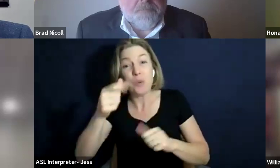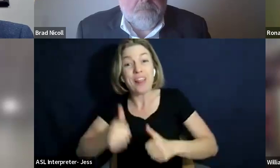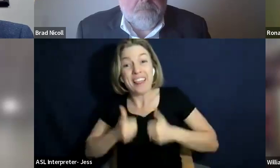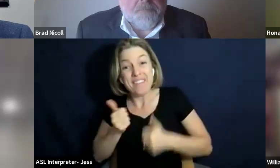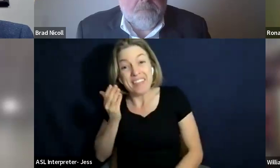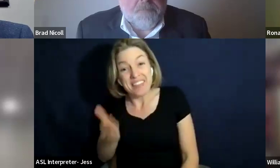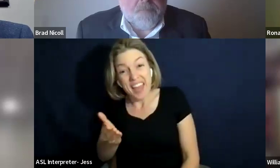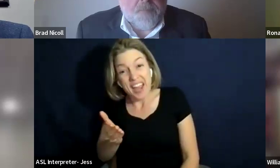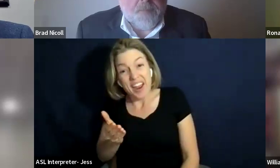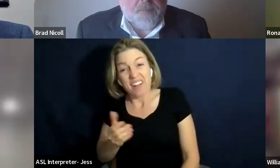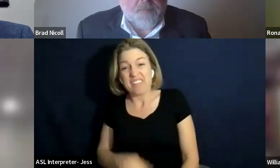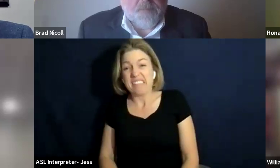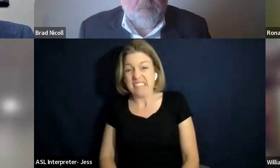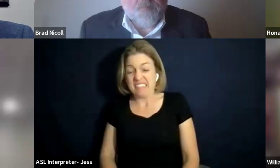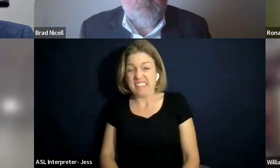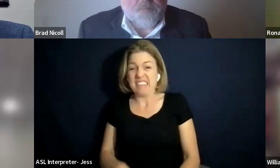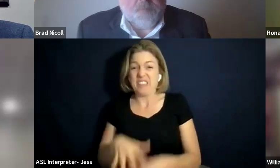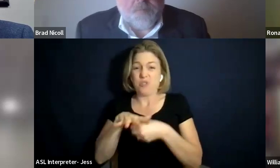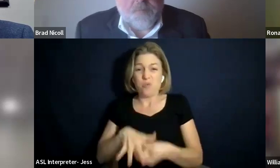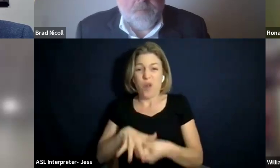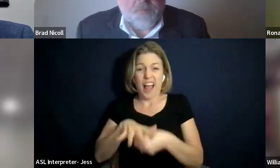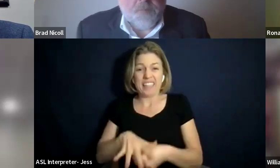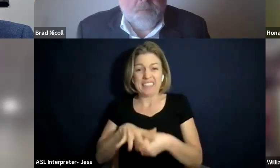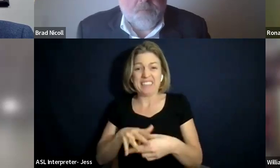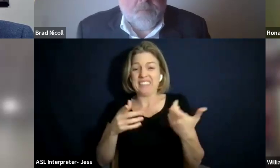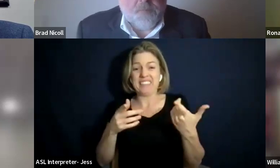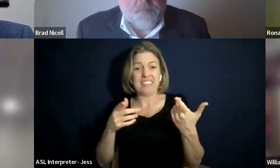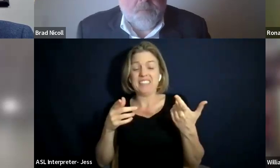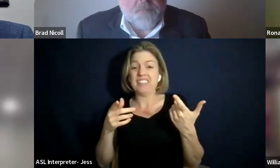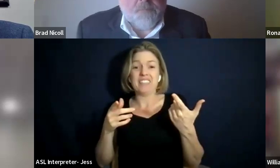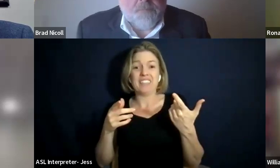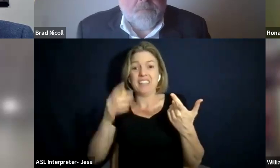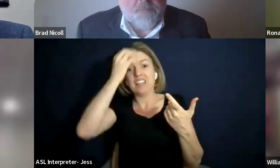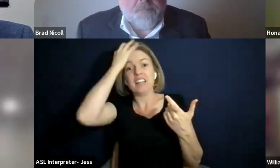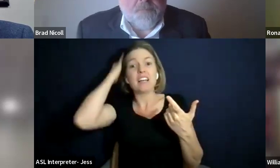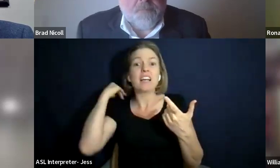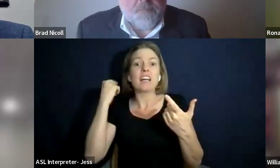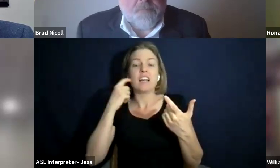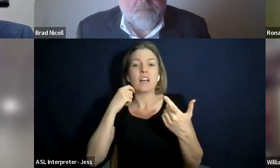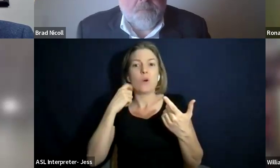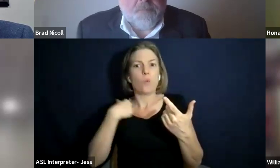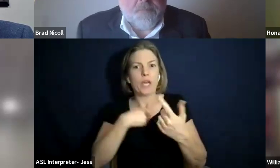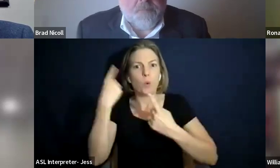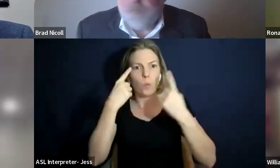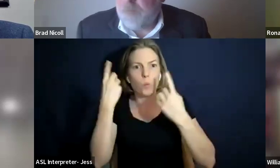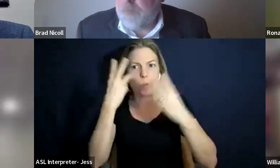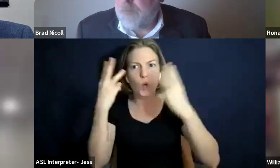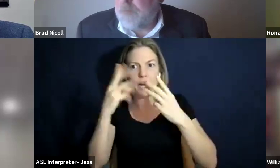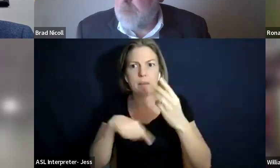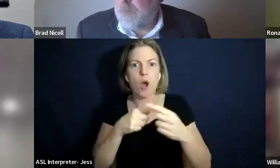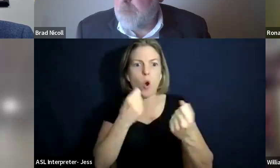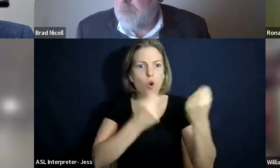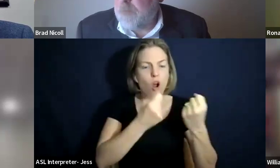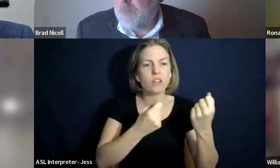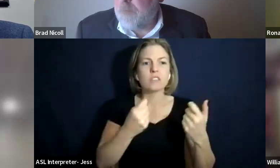it's a stress that's not being seen. We're worrying about cars as traffic. And I am really concerned about